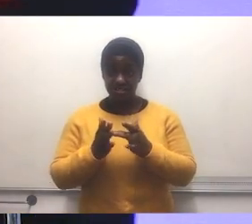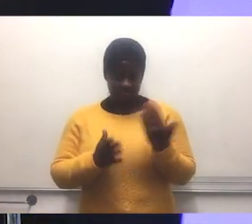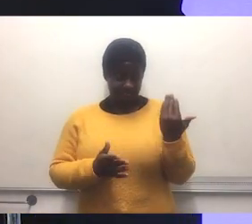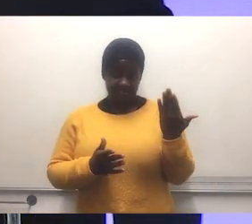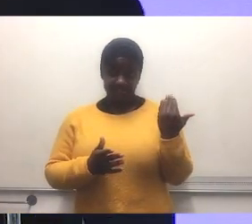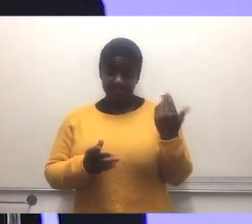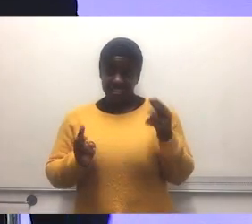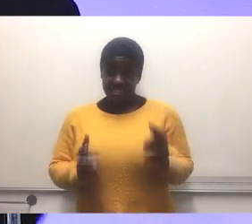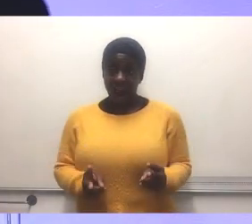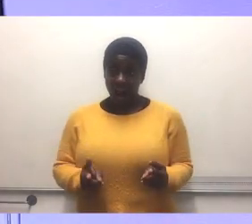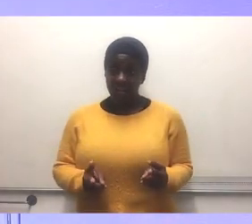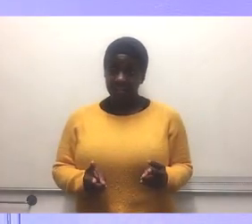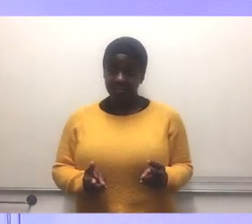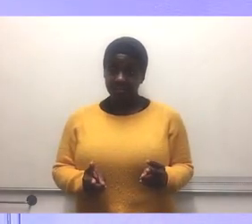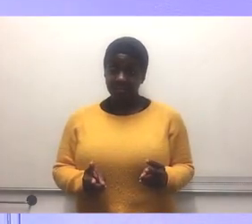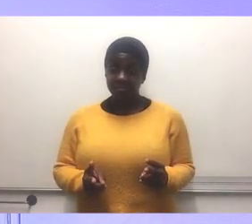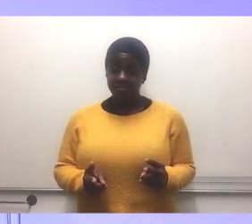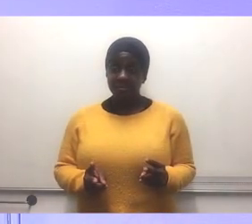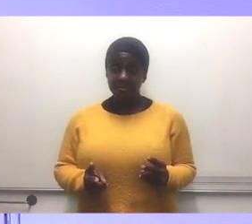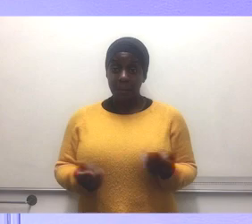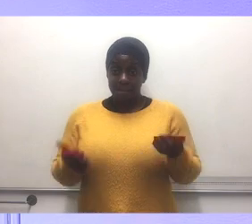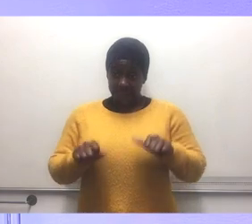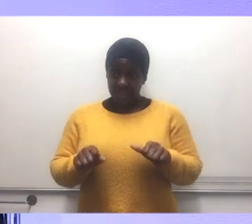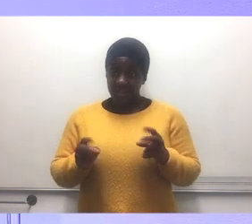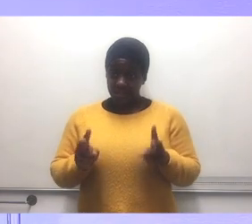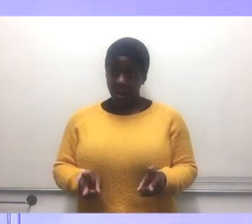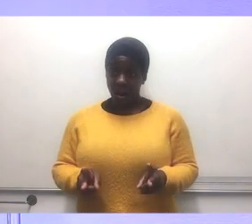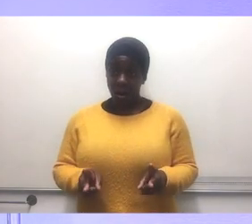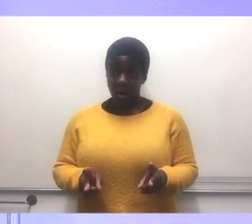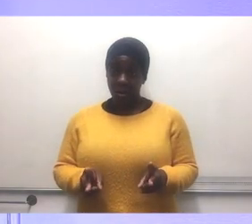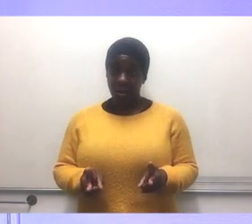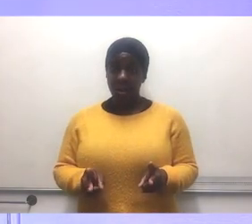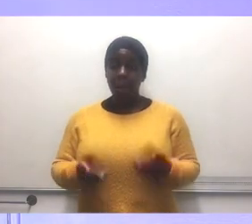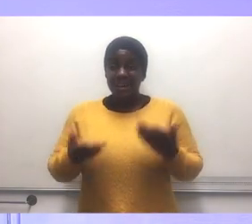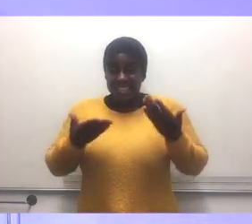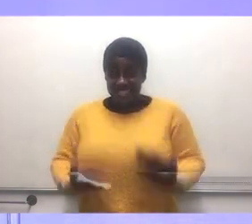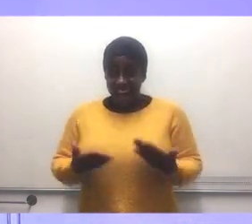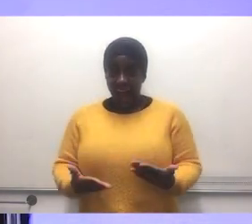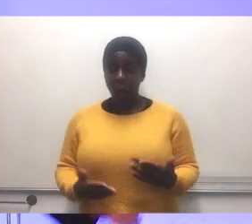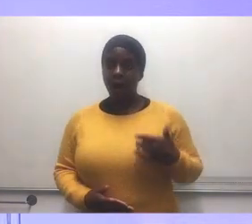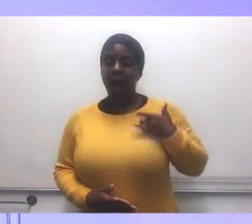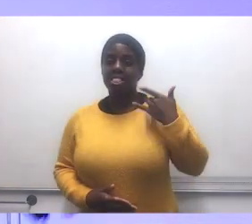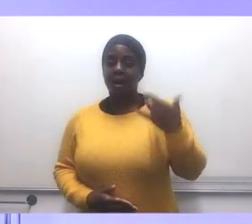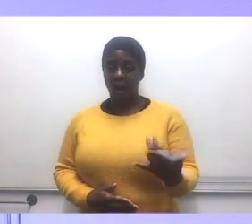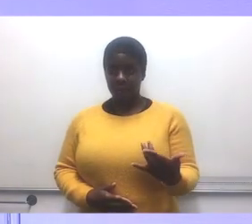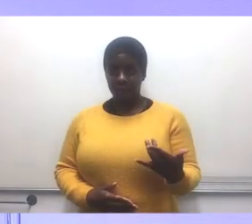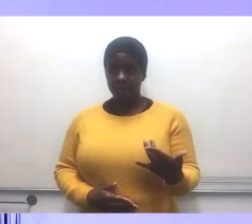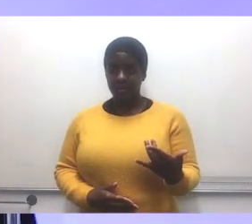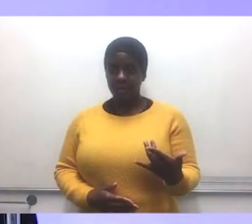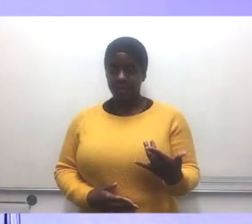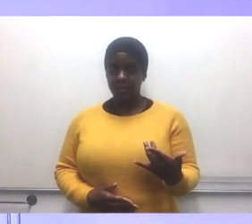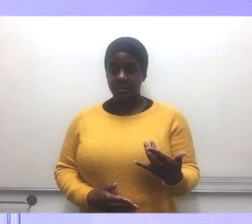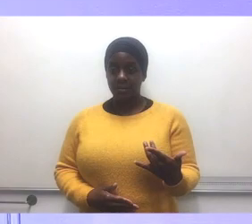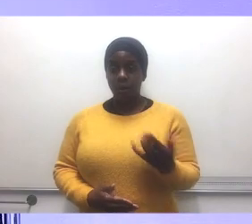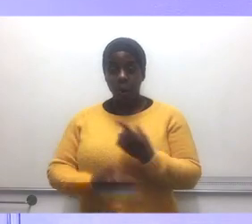the Bible tells me not only was he dead, but he is alive today. That's the